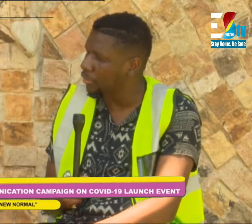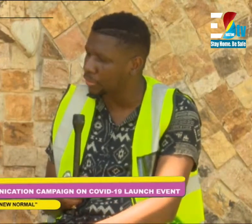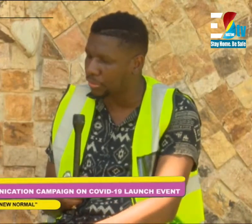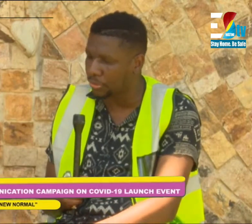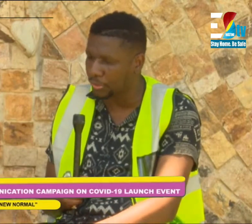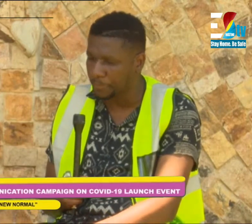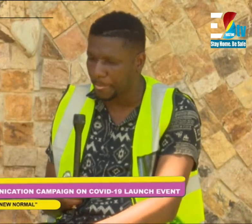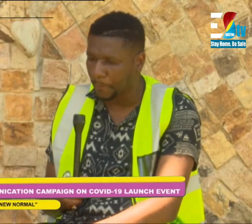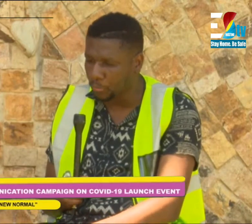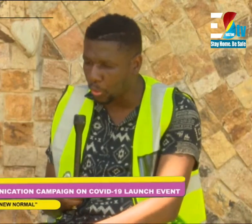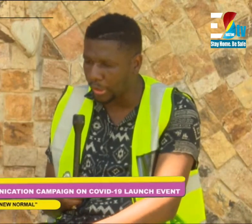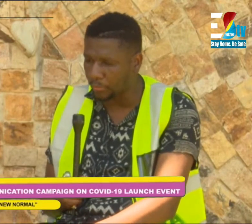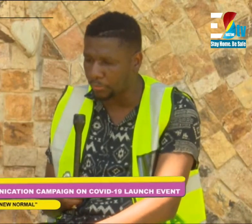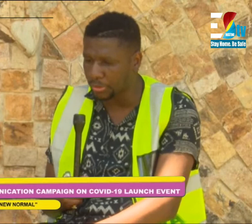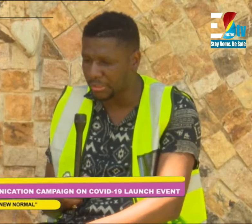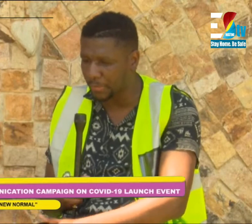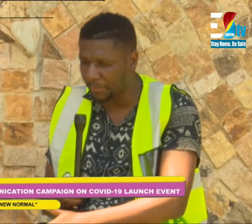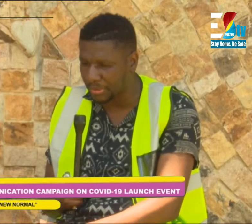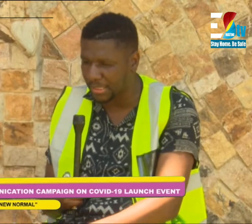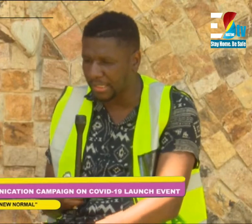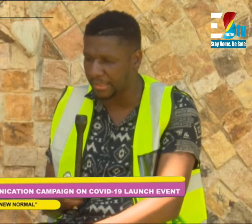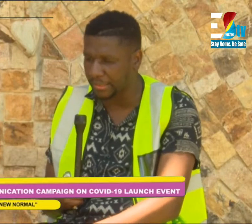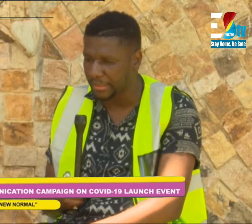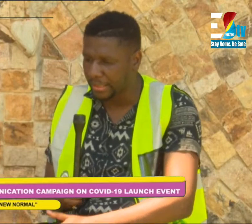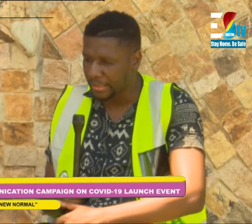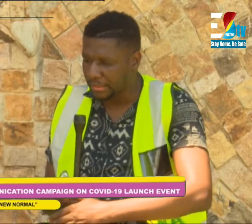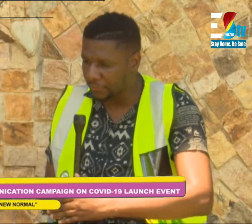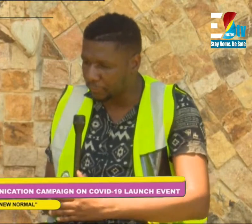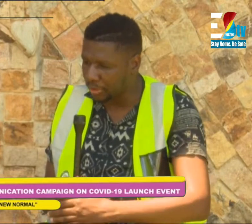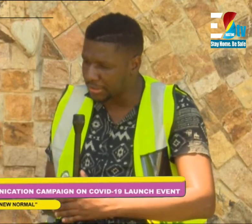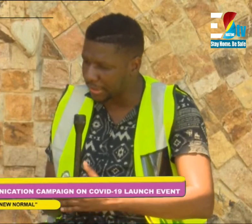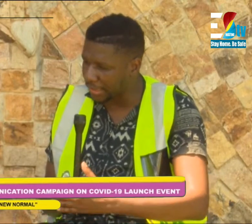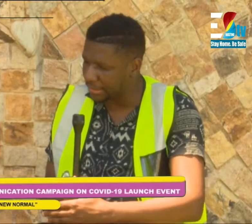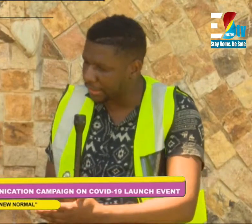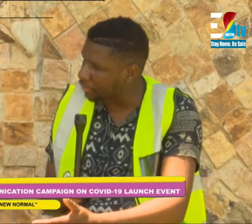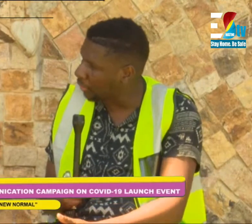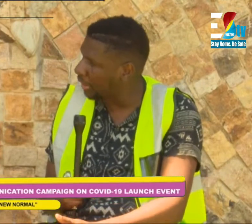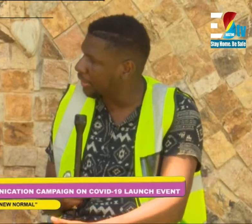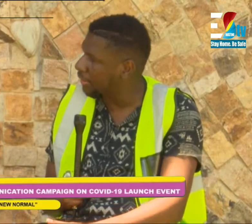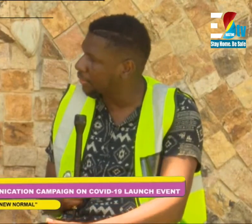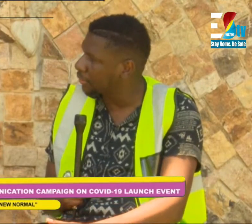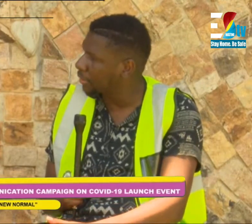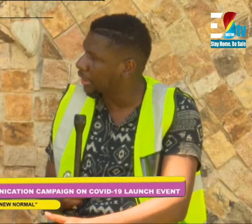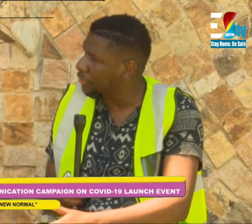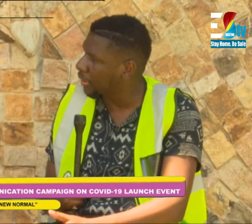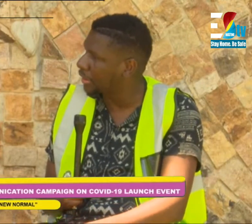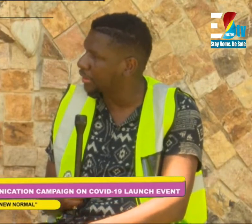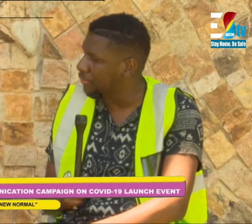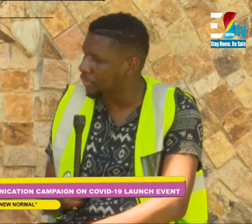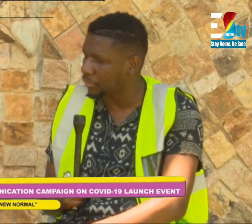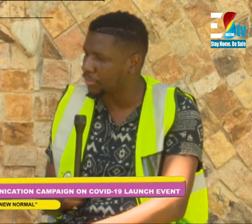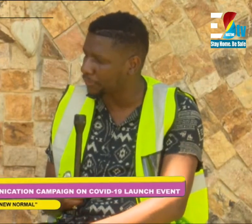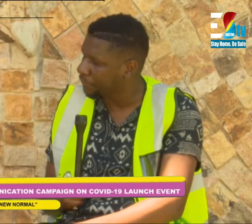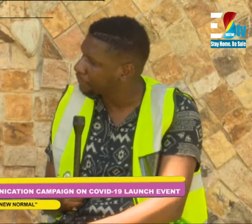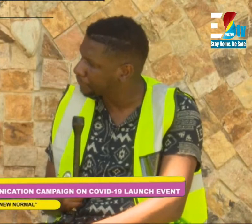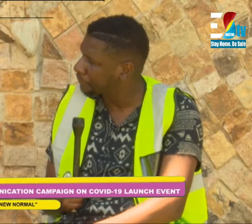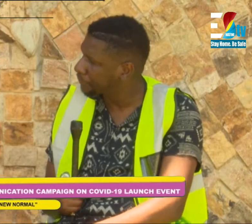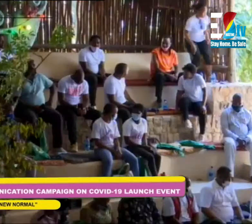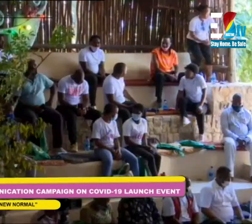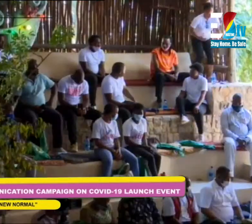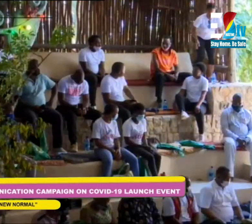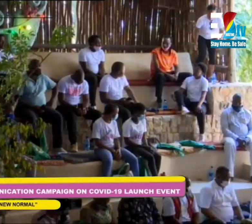So umcoka kakhulu ukuthi sibambisane sivule nje kahle gradually. So I'm sure you've